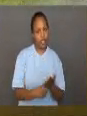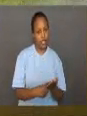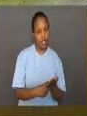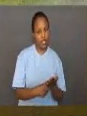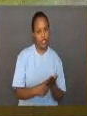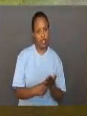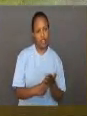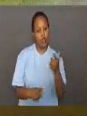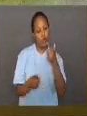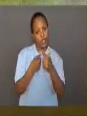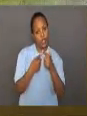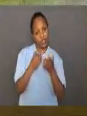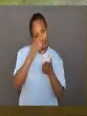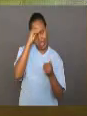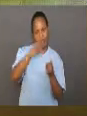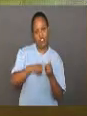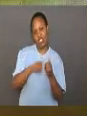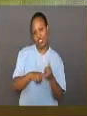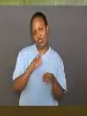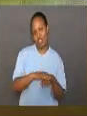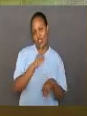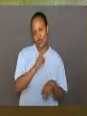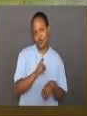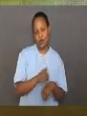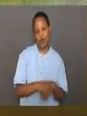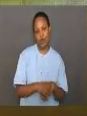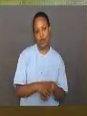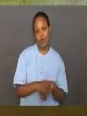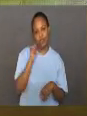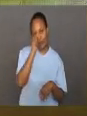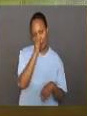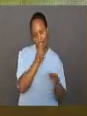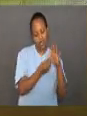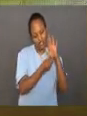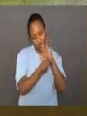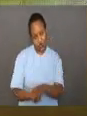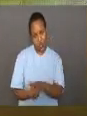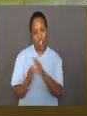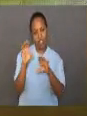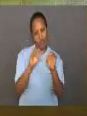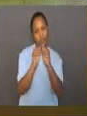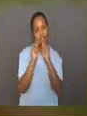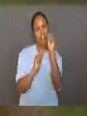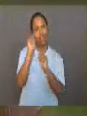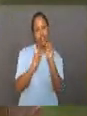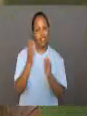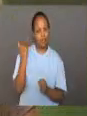Students, this is the end of our second lesson on the history of oppression in